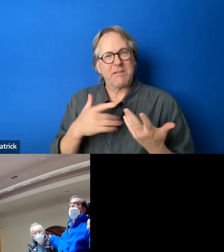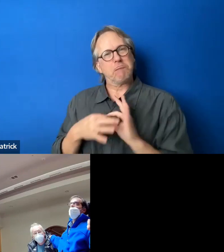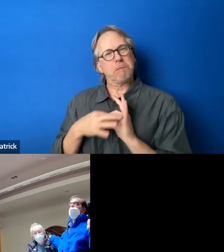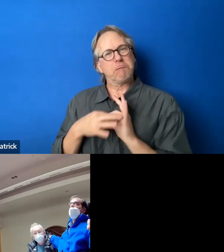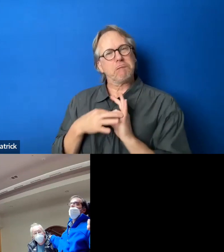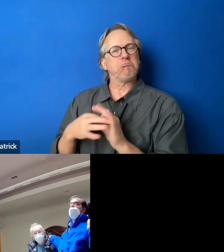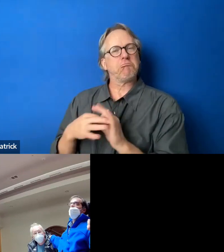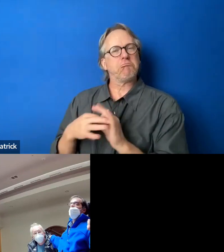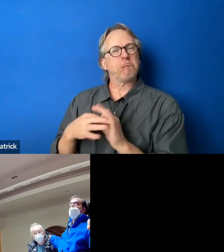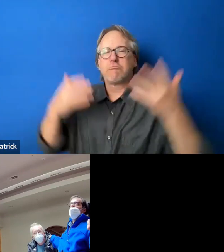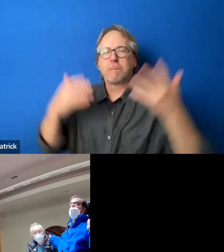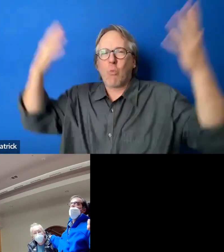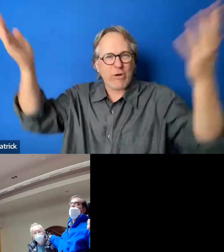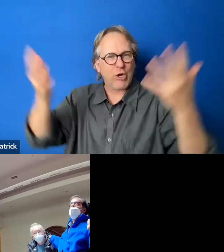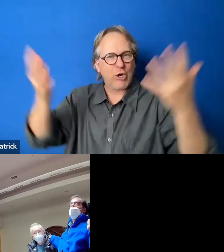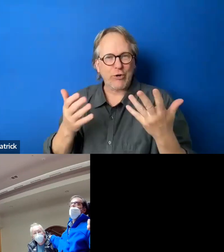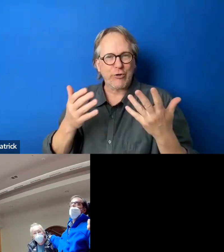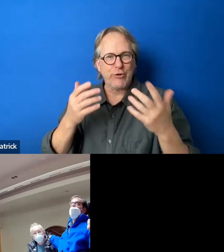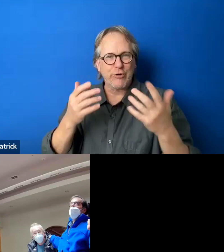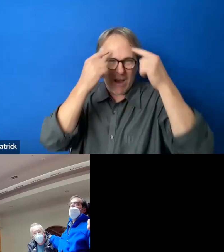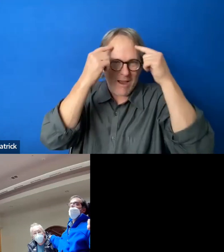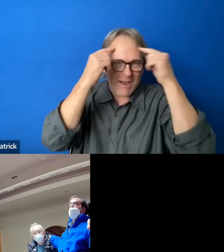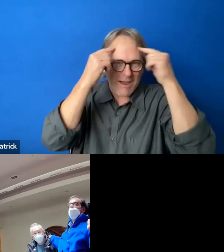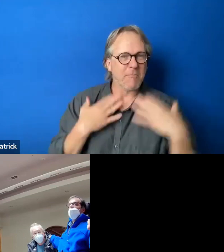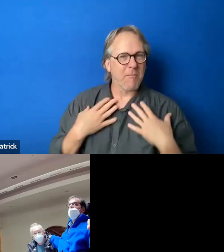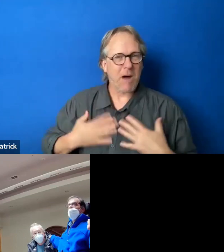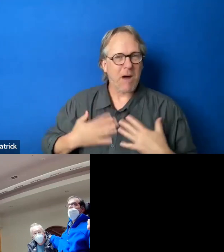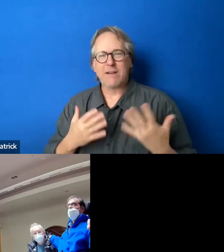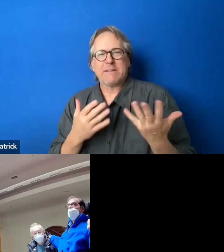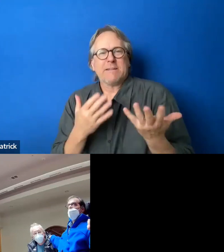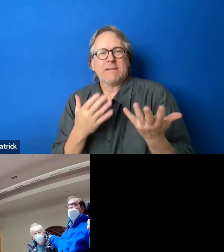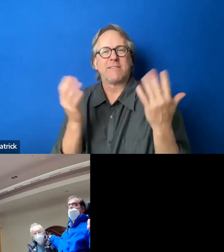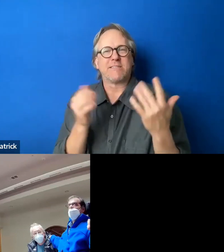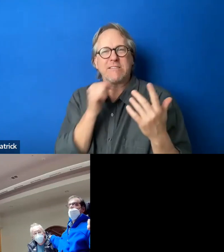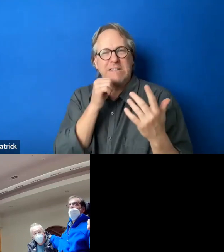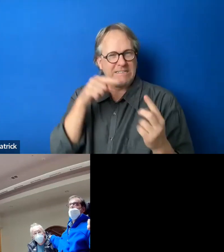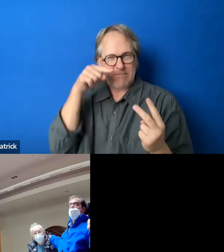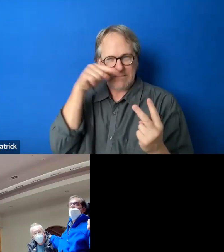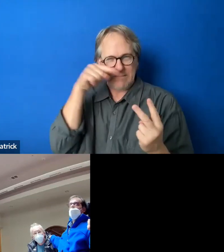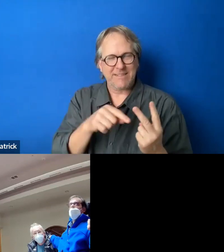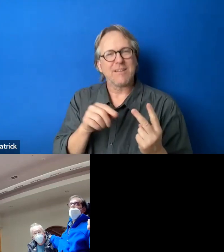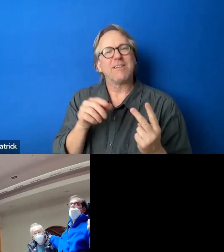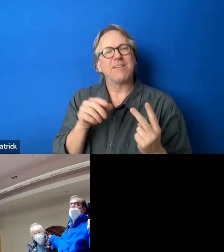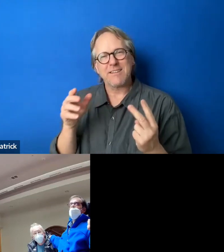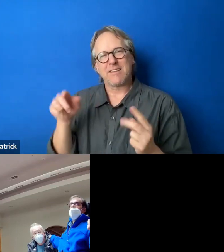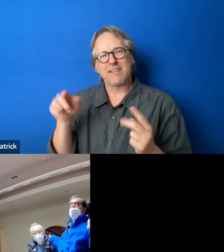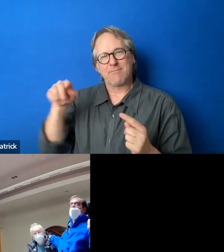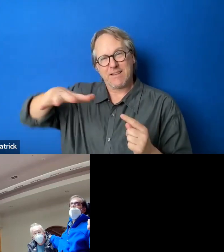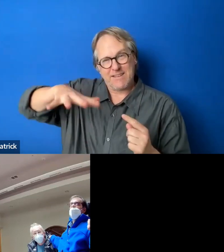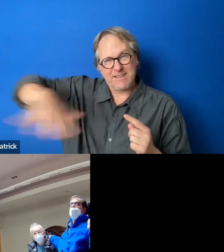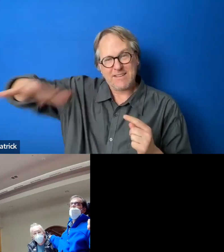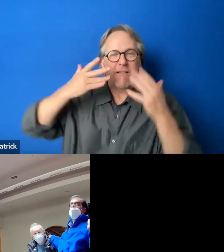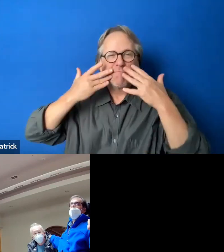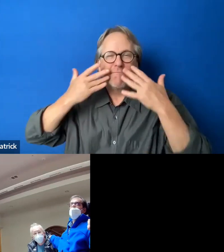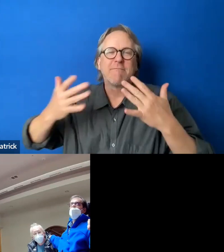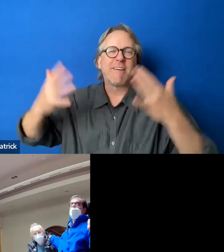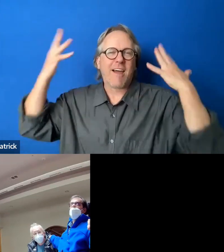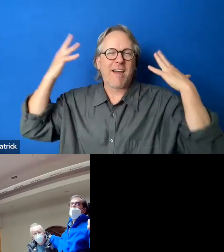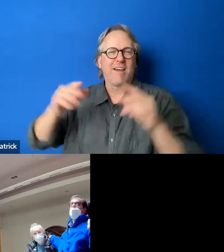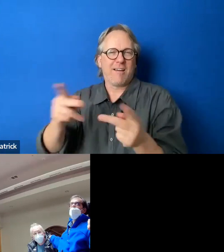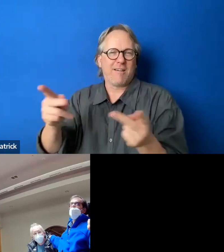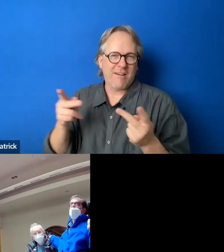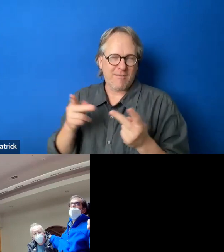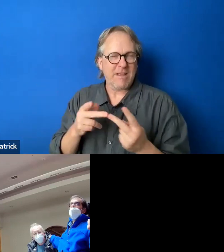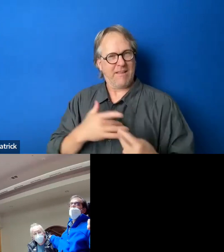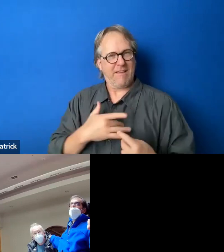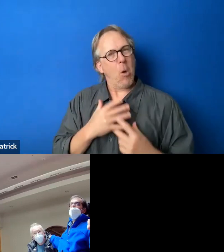whatever body, whatever mind, that's not a reason we want people to not be here. You know, I mean, we've all